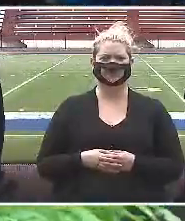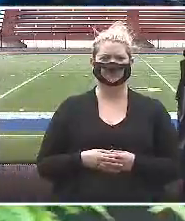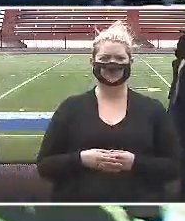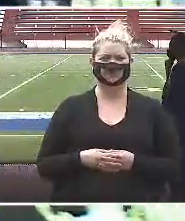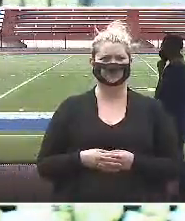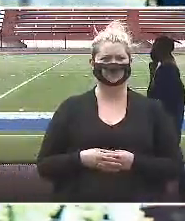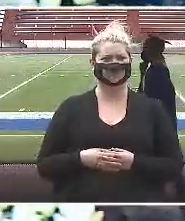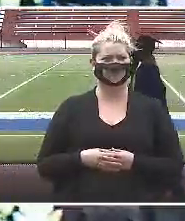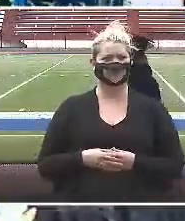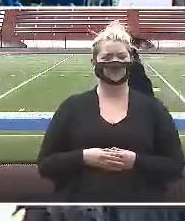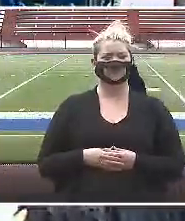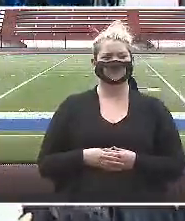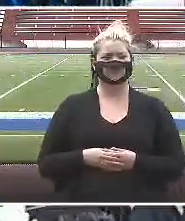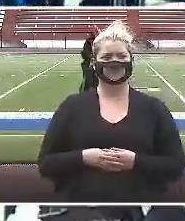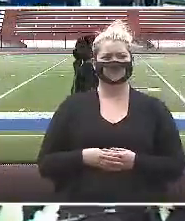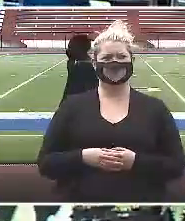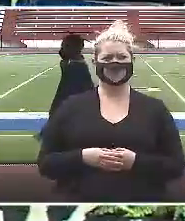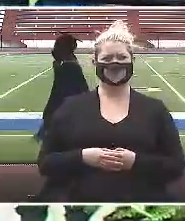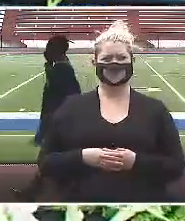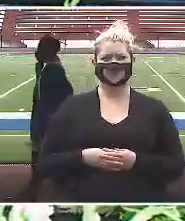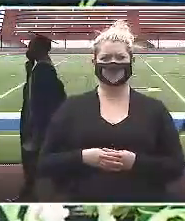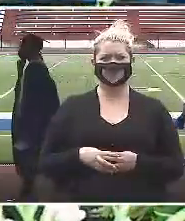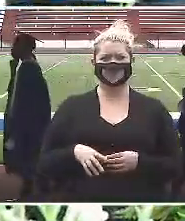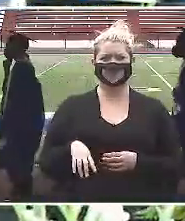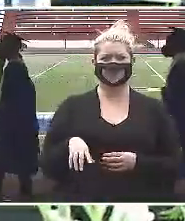Miriam Fahad.